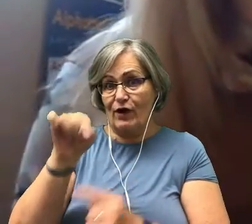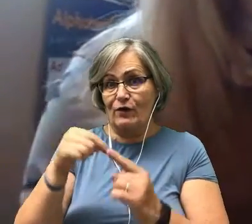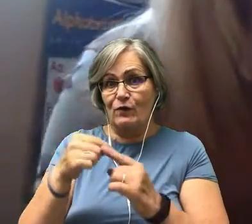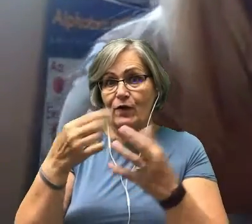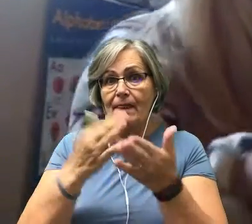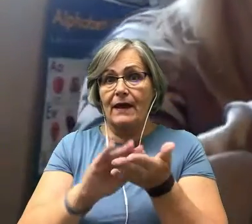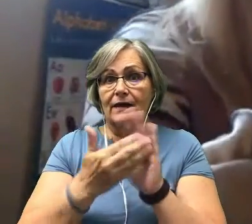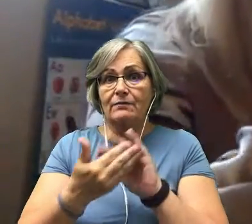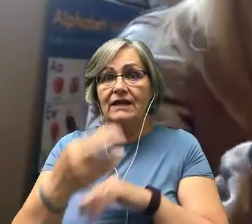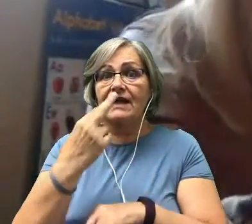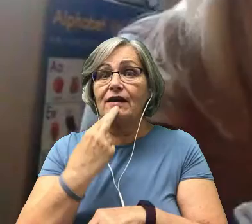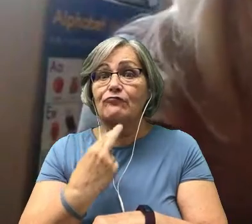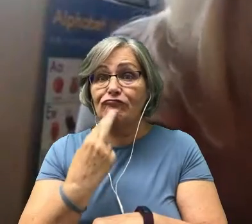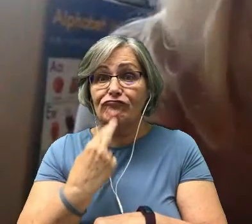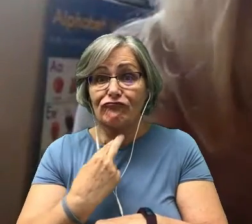red.